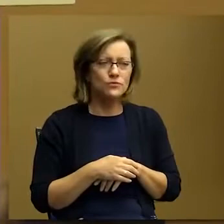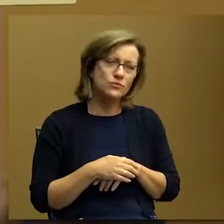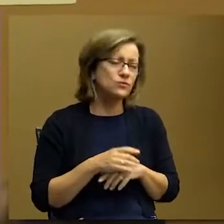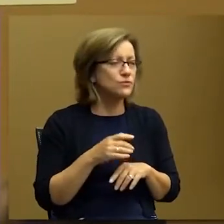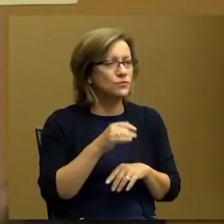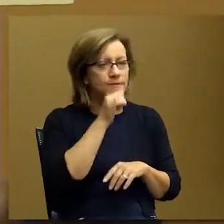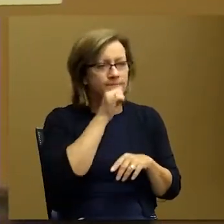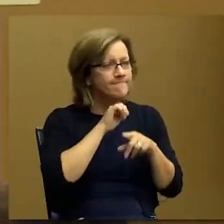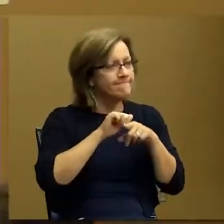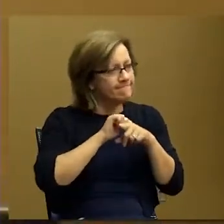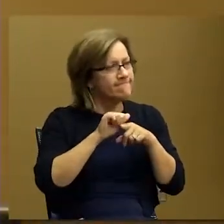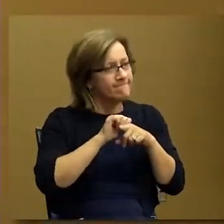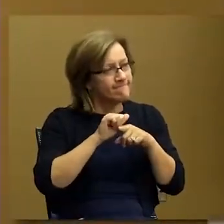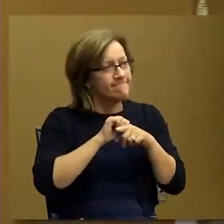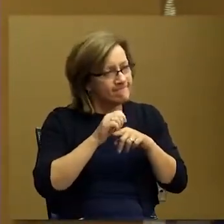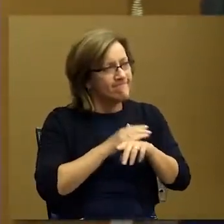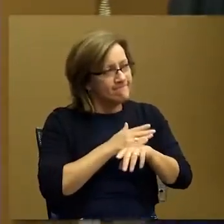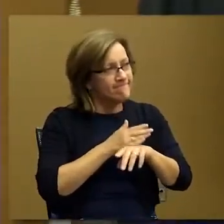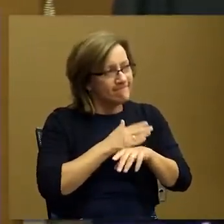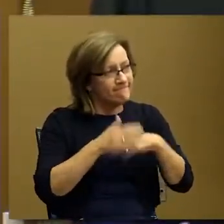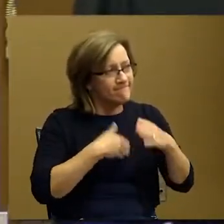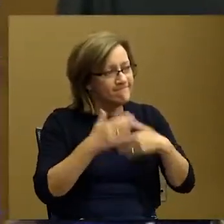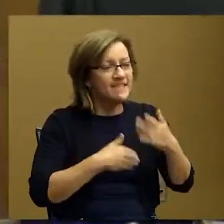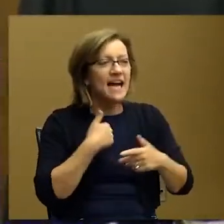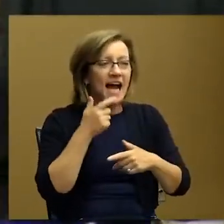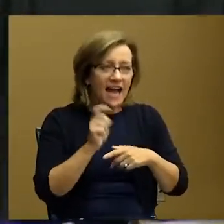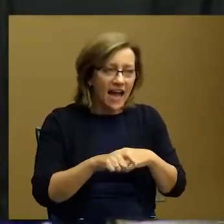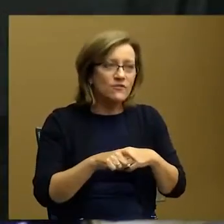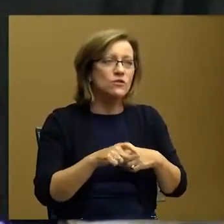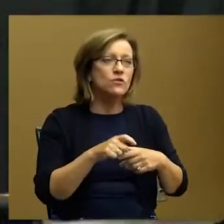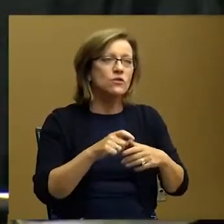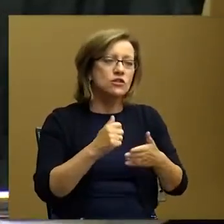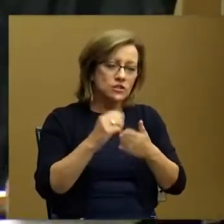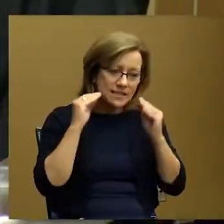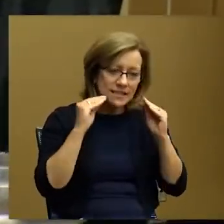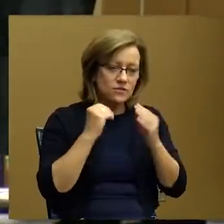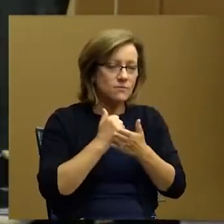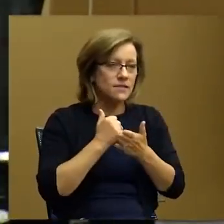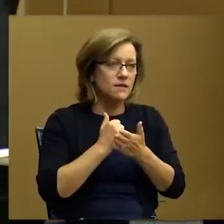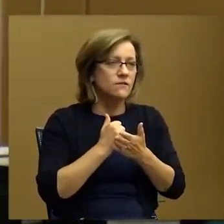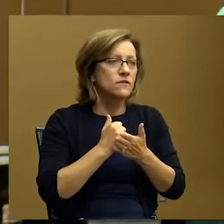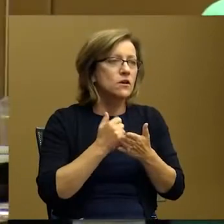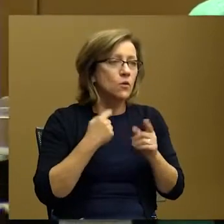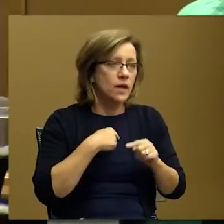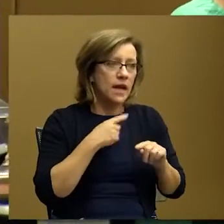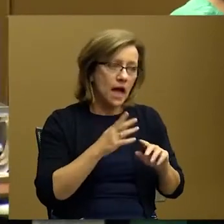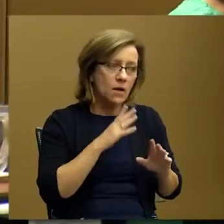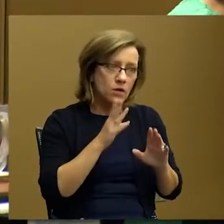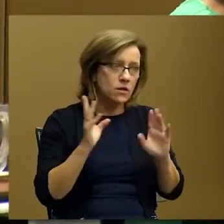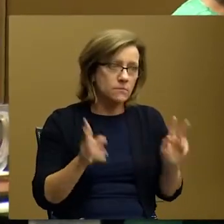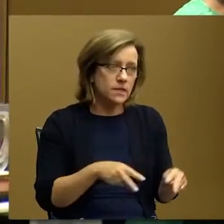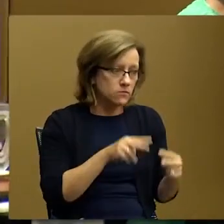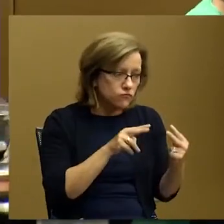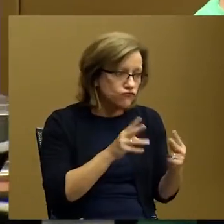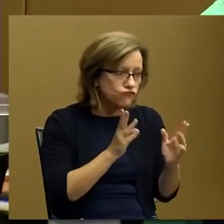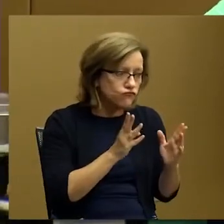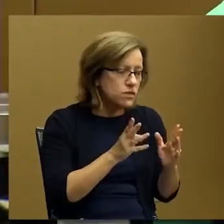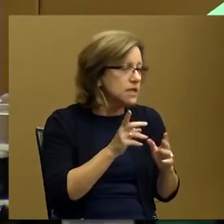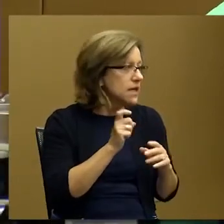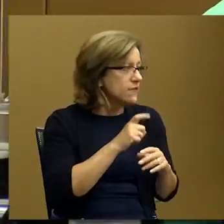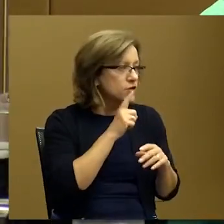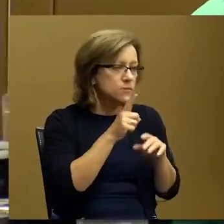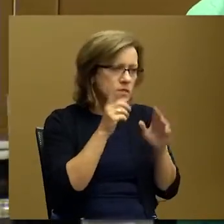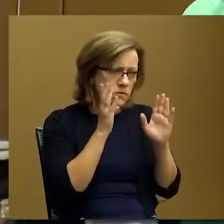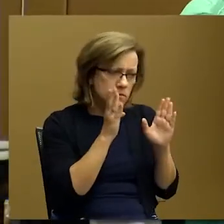practice, you know? But I had to train myself to really, when I was going to engage her, it needed to be